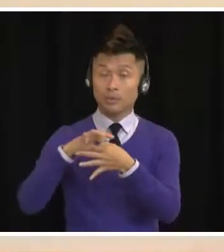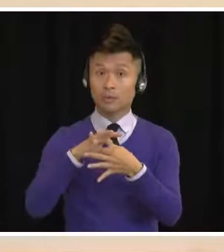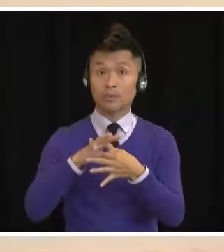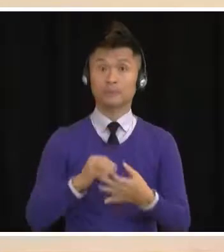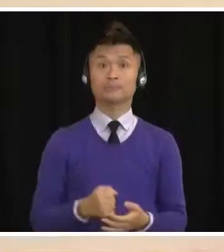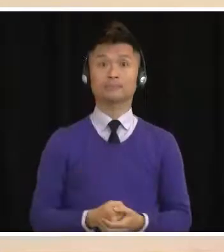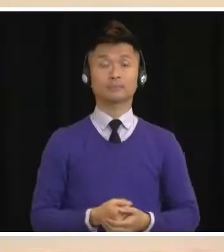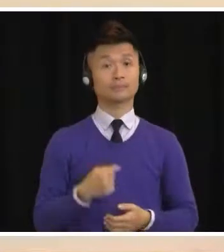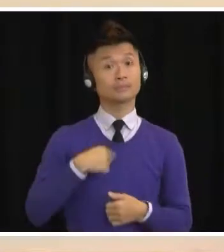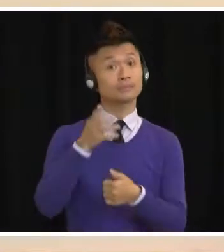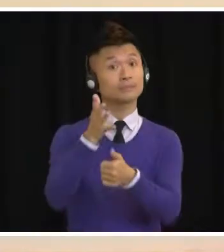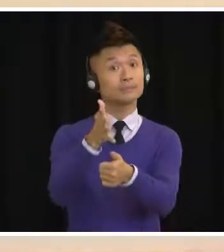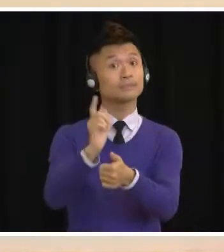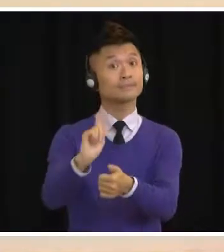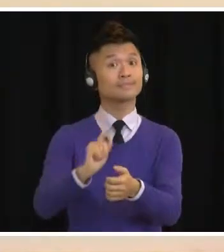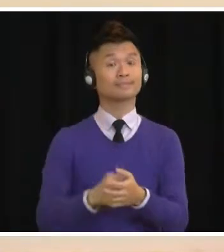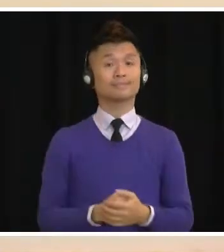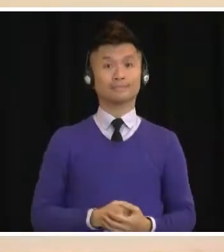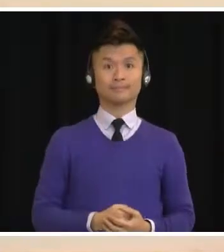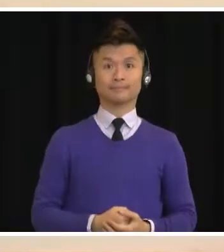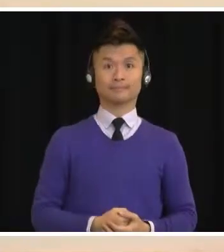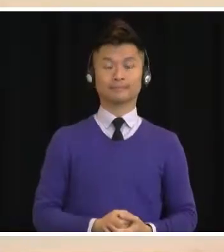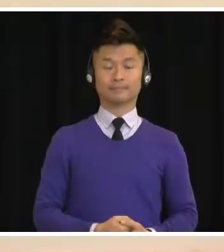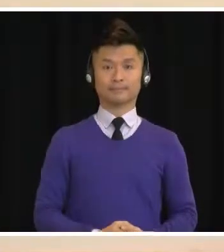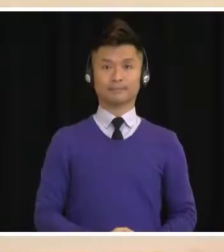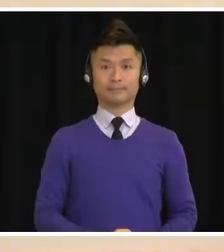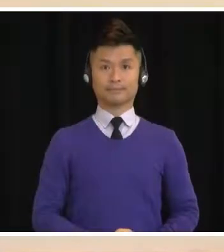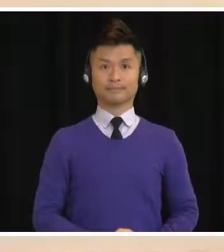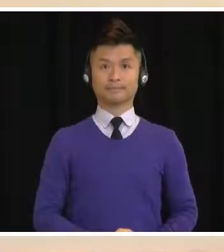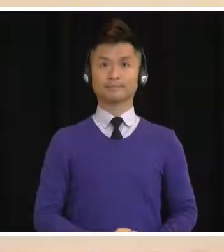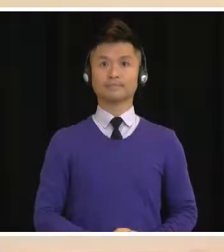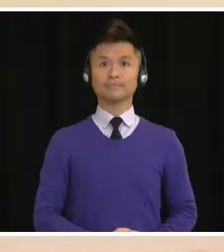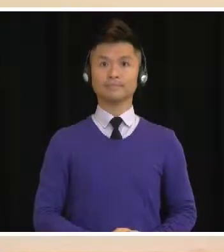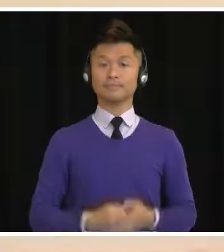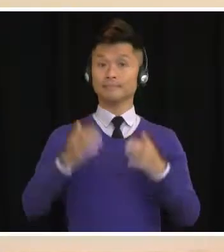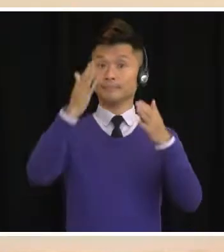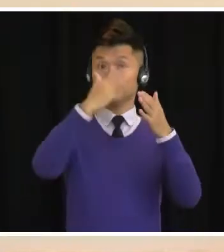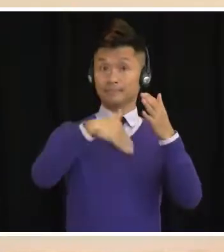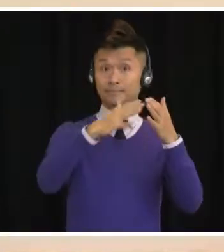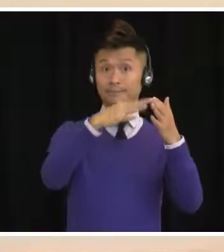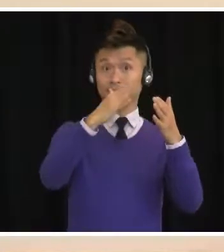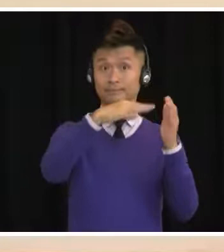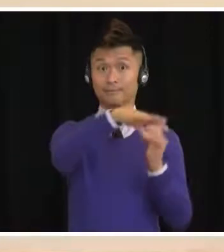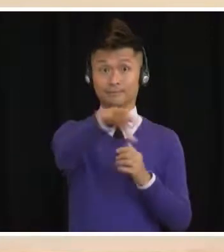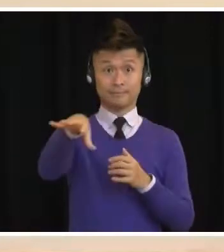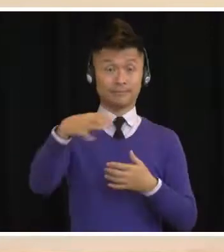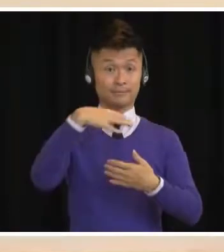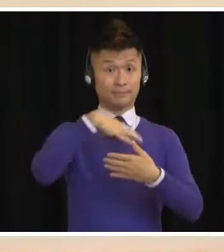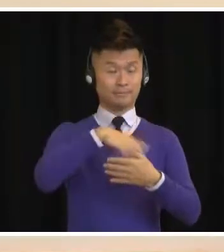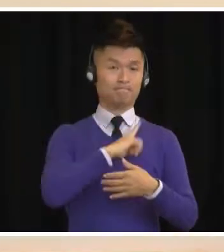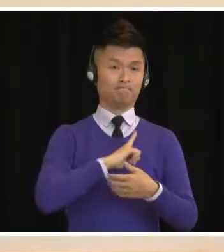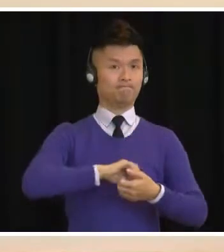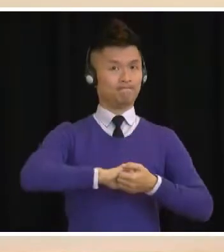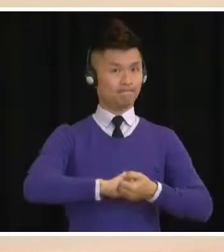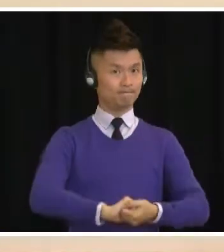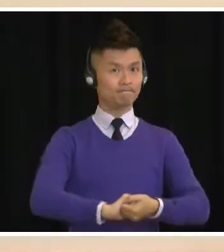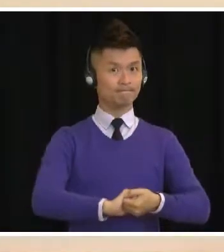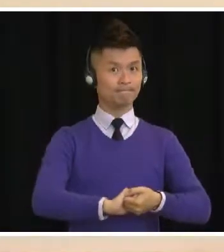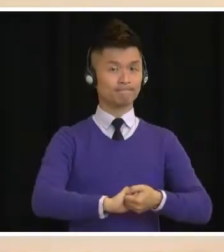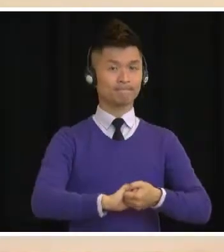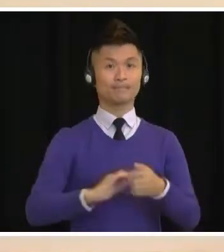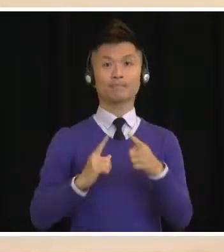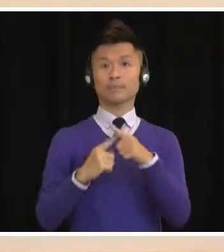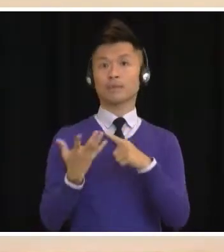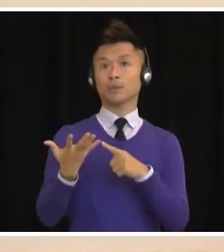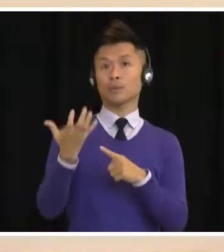rights education, not a discretion? We know in many countries teachers find it easier to teach human rights of